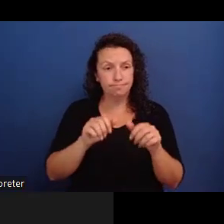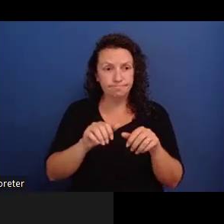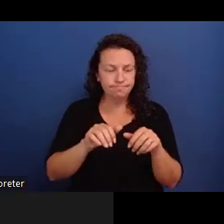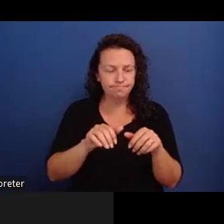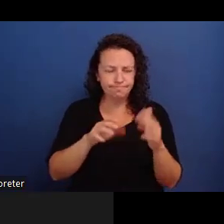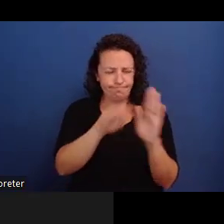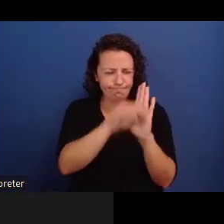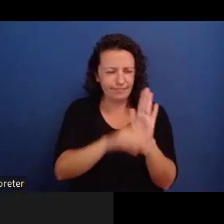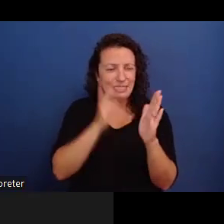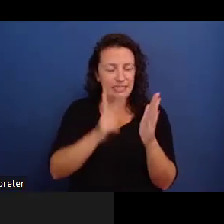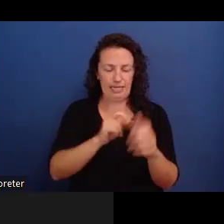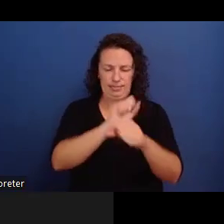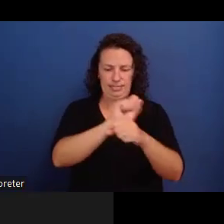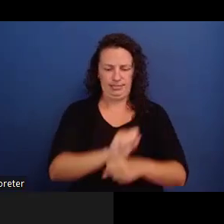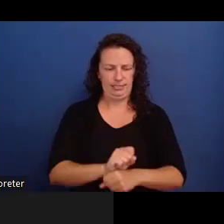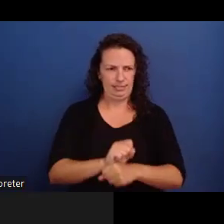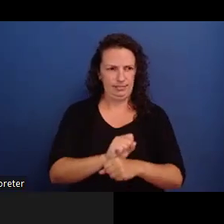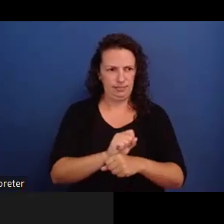shows you the related,